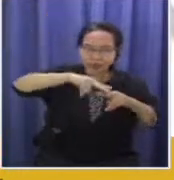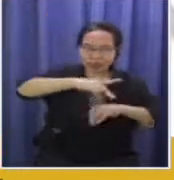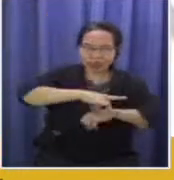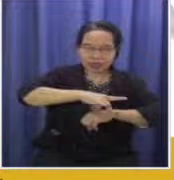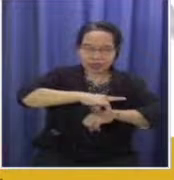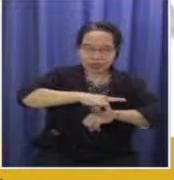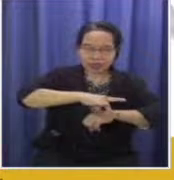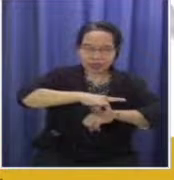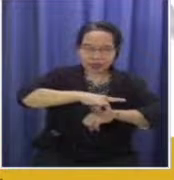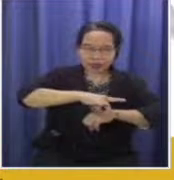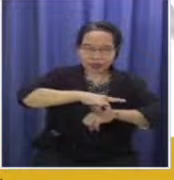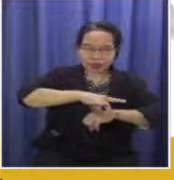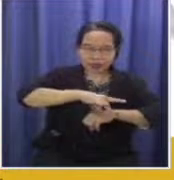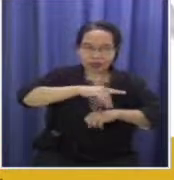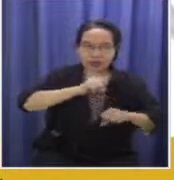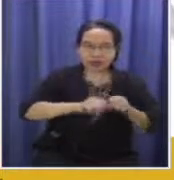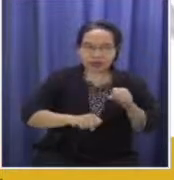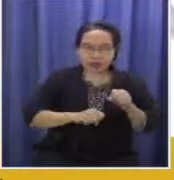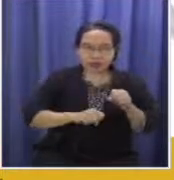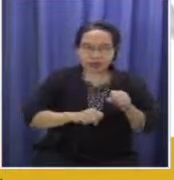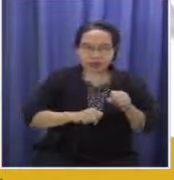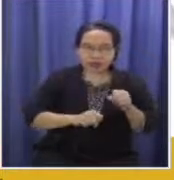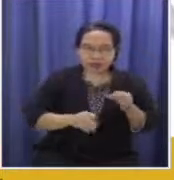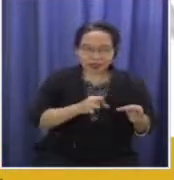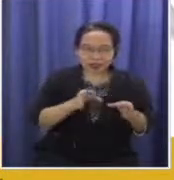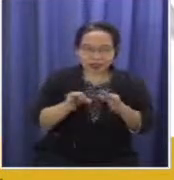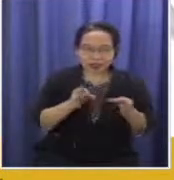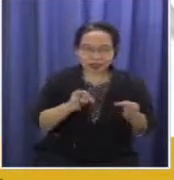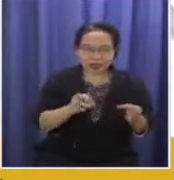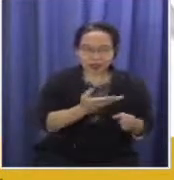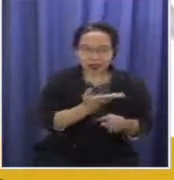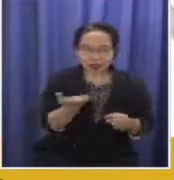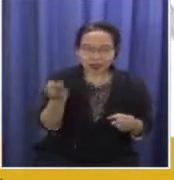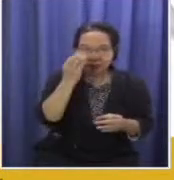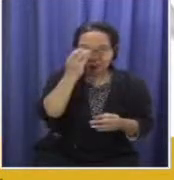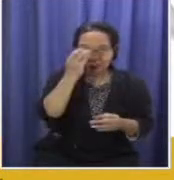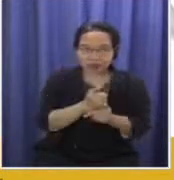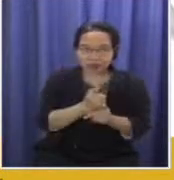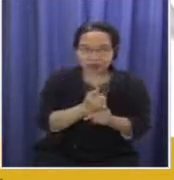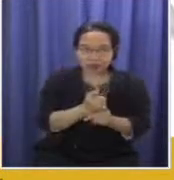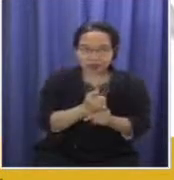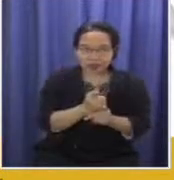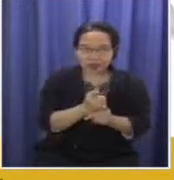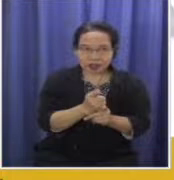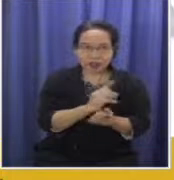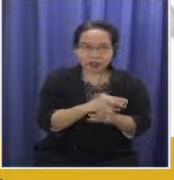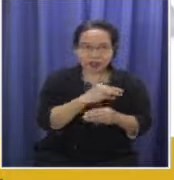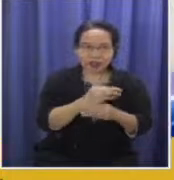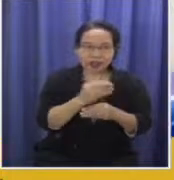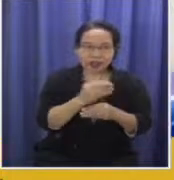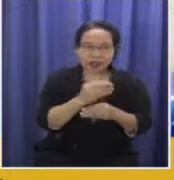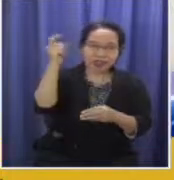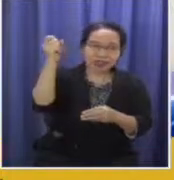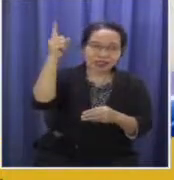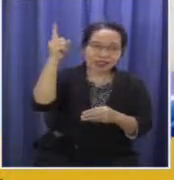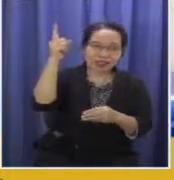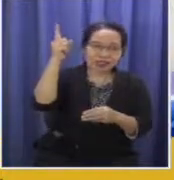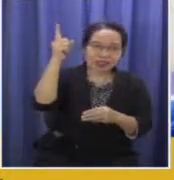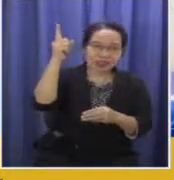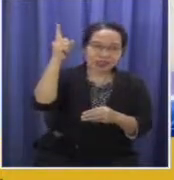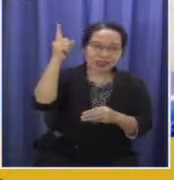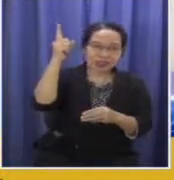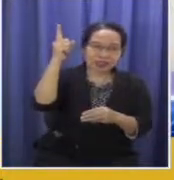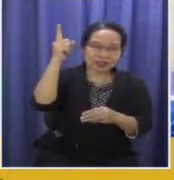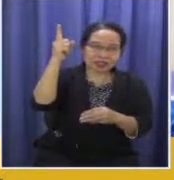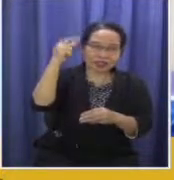earth. That's why I am explaining this to you, brother, to make you understand